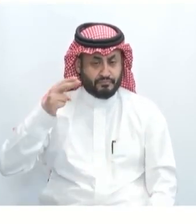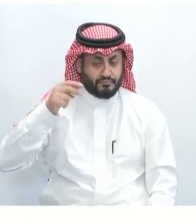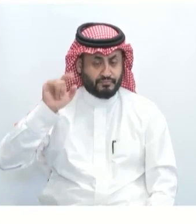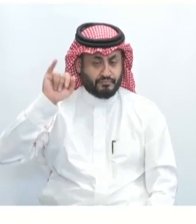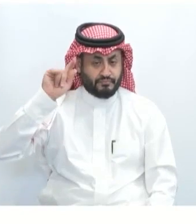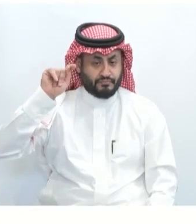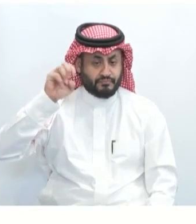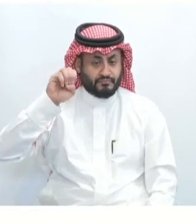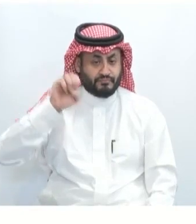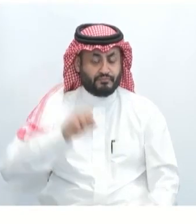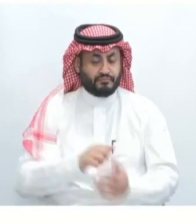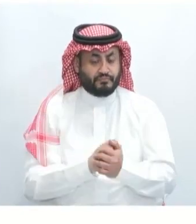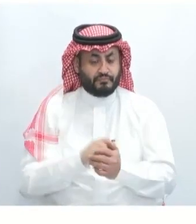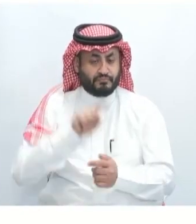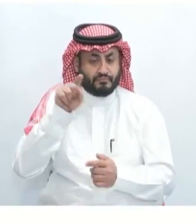white?